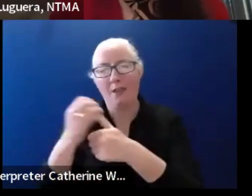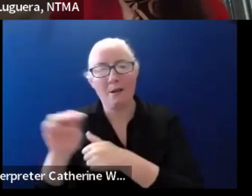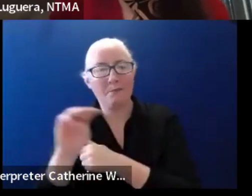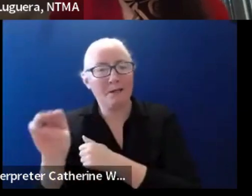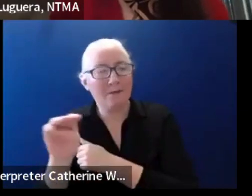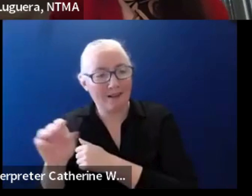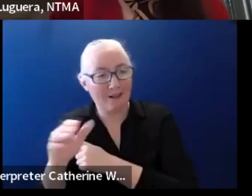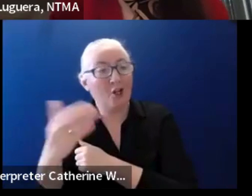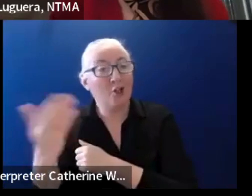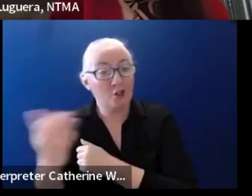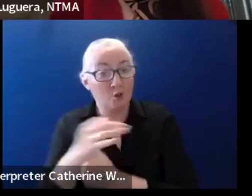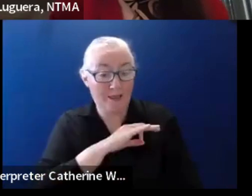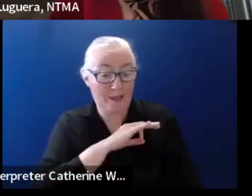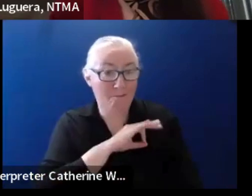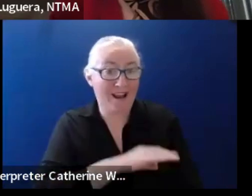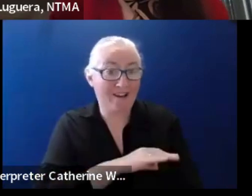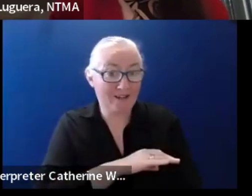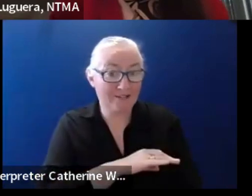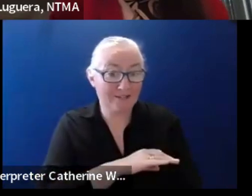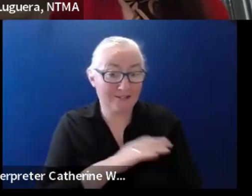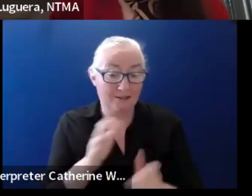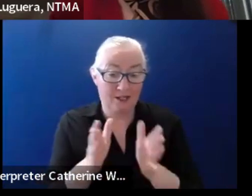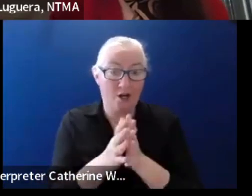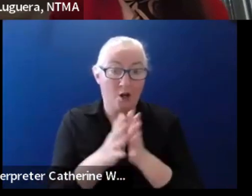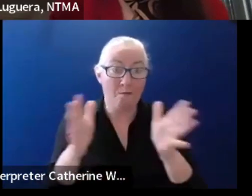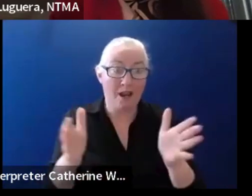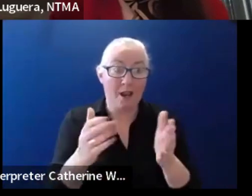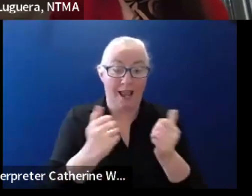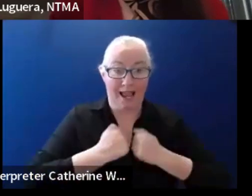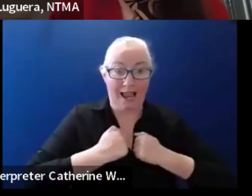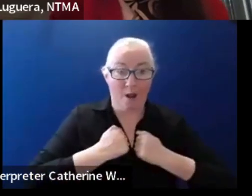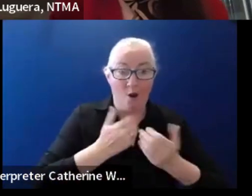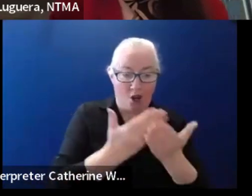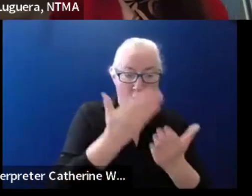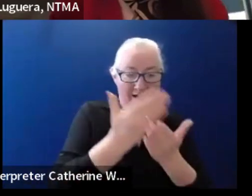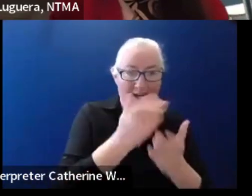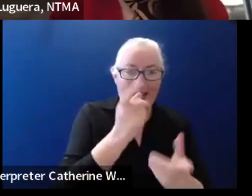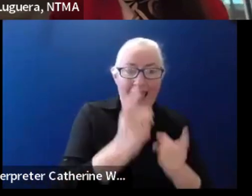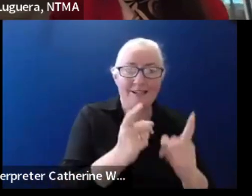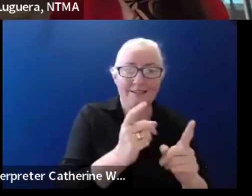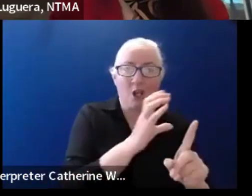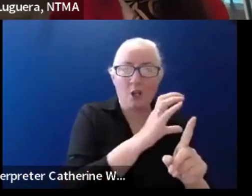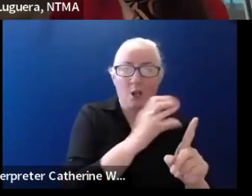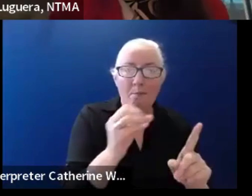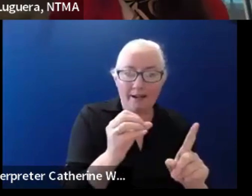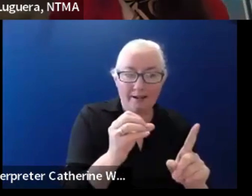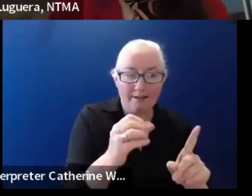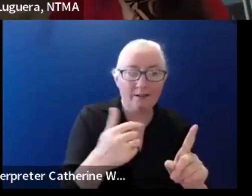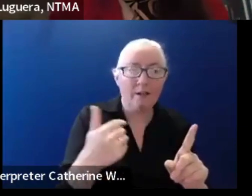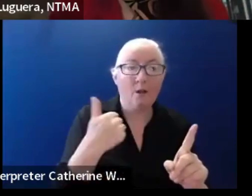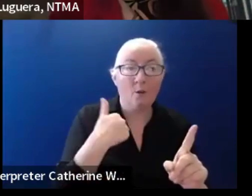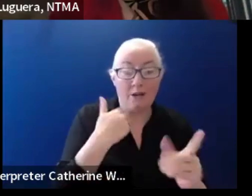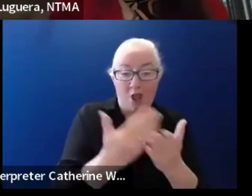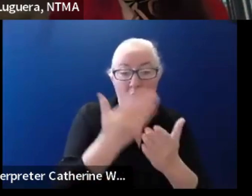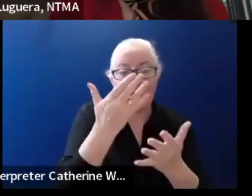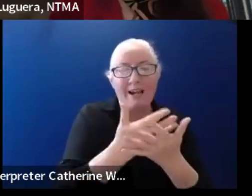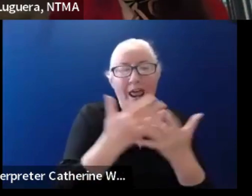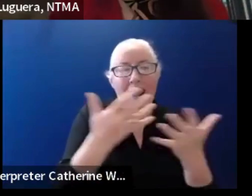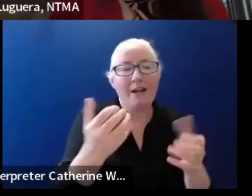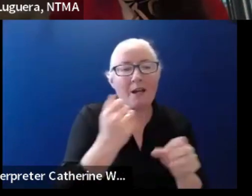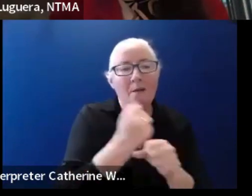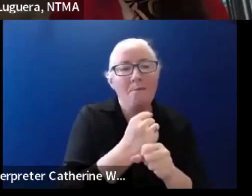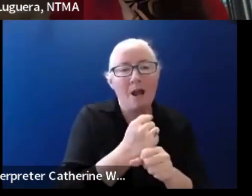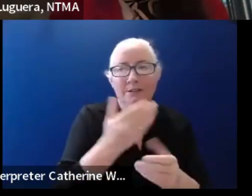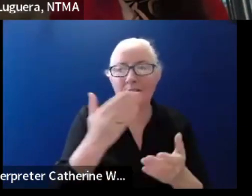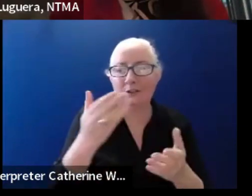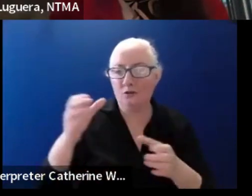So like the benefit has been enormous in terms of our learning as a company as well. So, you know, we've learned so much in terms of that whole